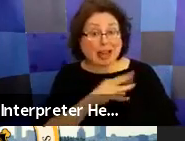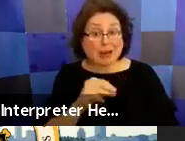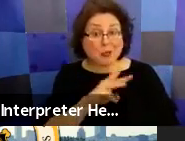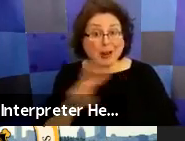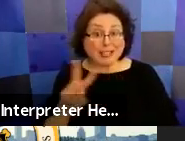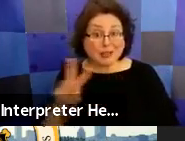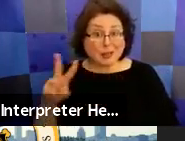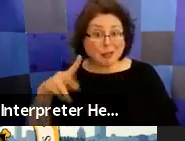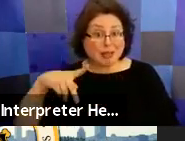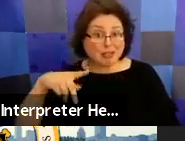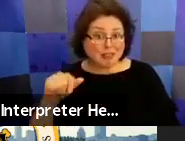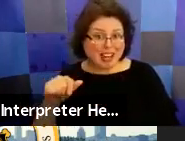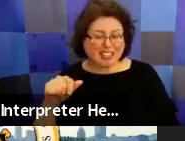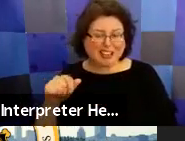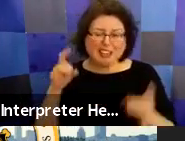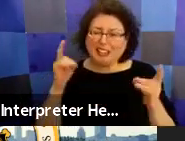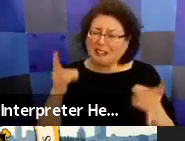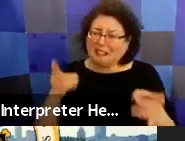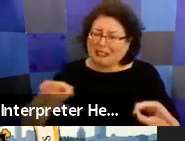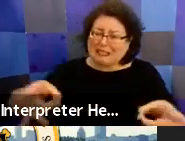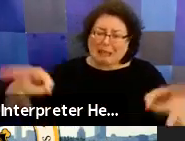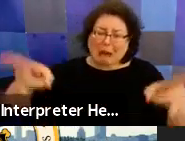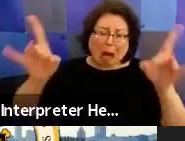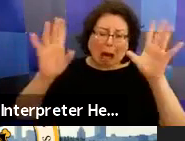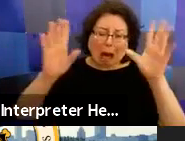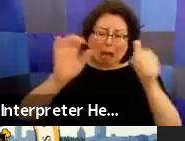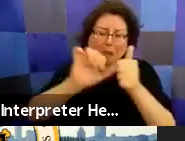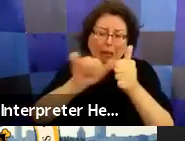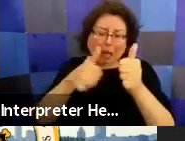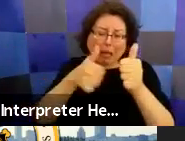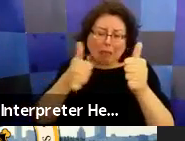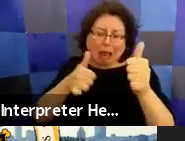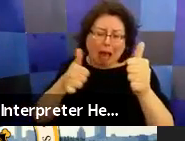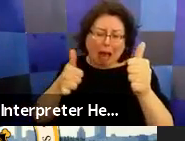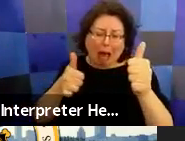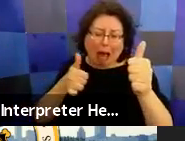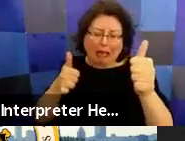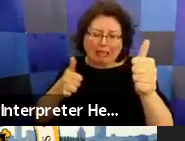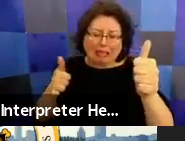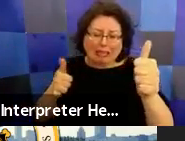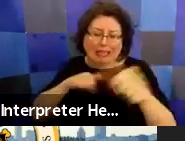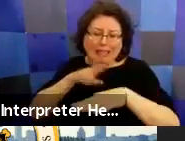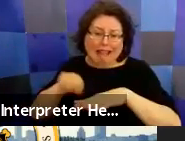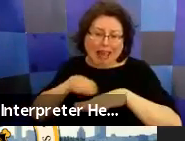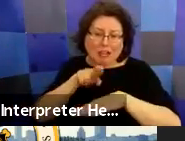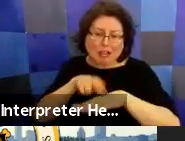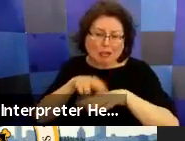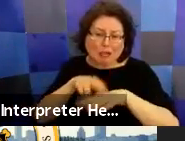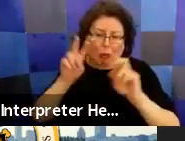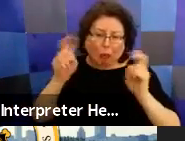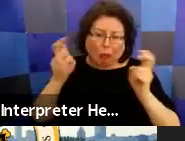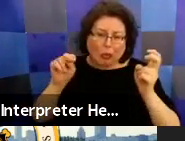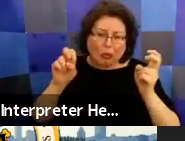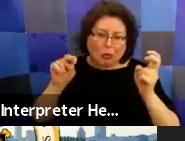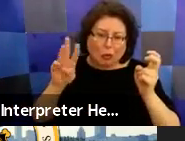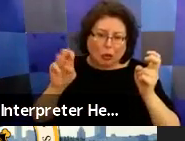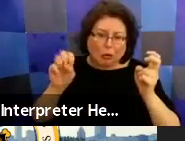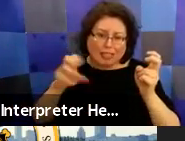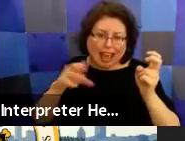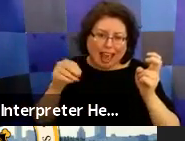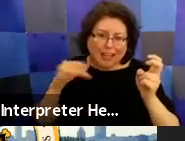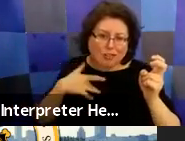are terribly behind national norms and trends on providing translation and